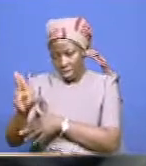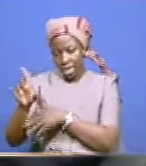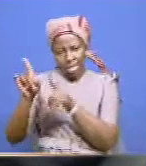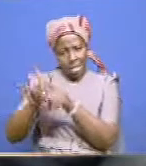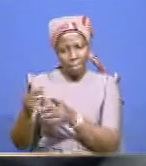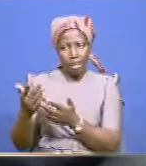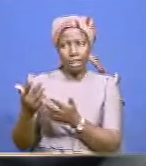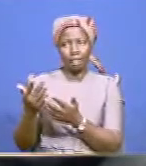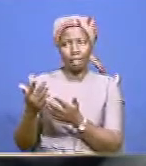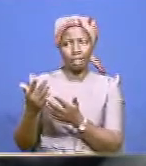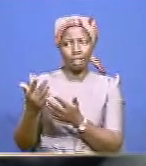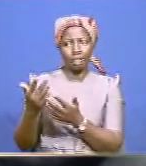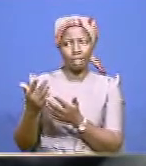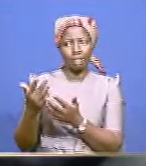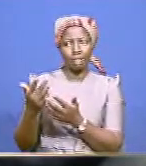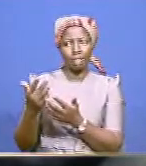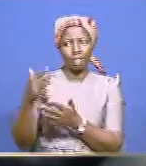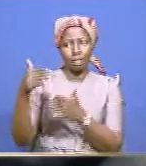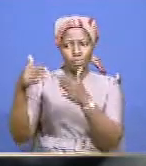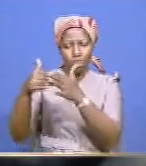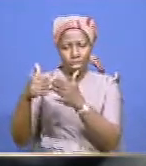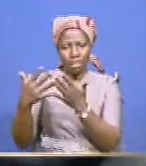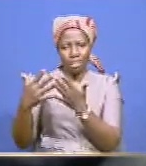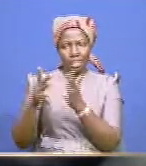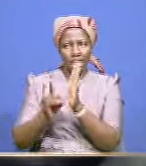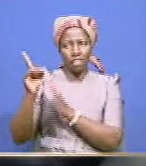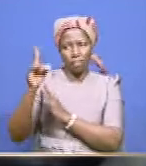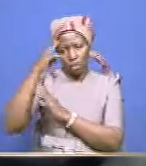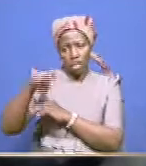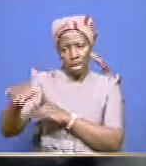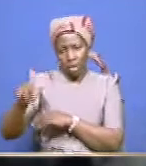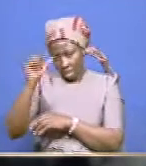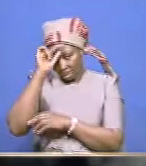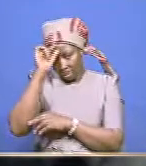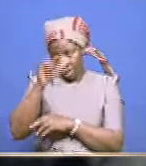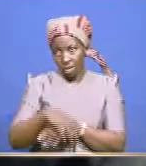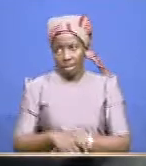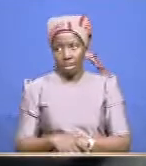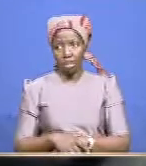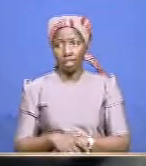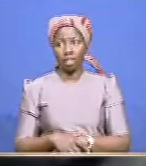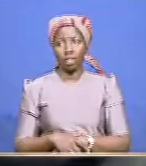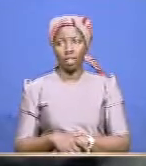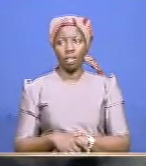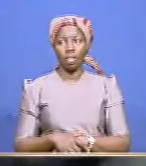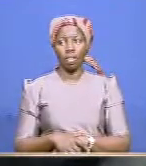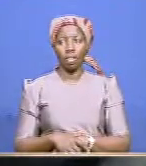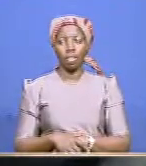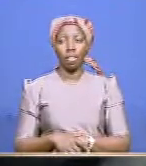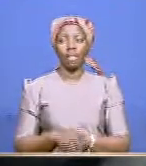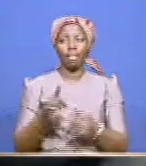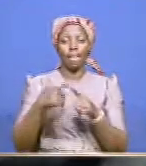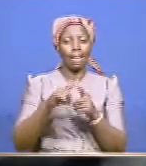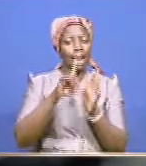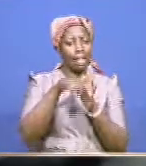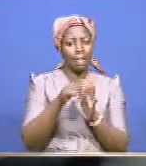ring-fencing development expenditure for the county government. So a lot is going to the born. development, right? So that a lot goes to the development. Yes, yes. Then over time, there's a